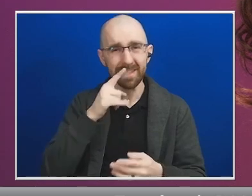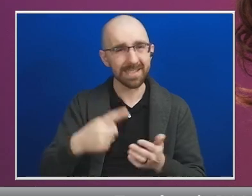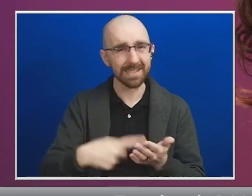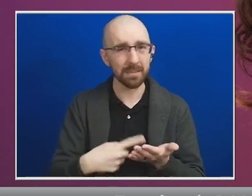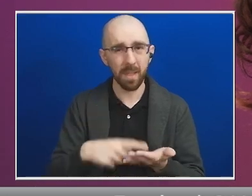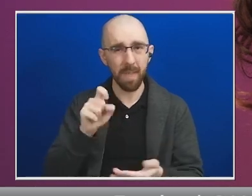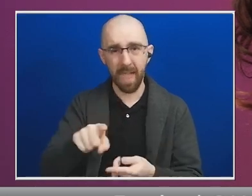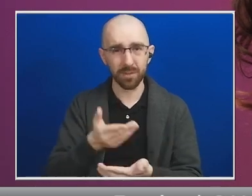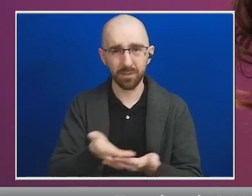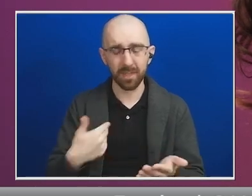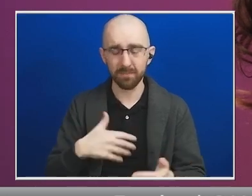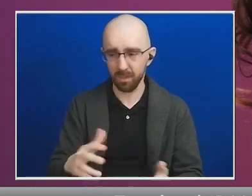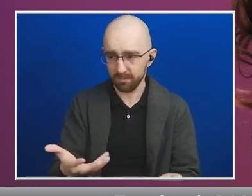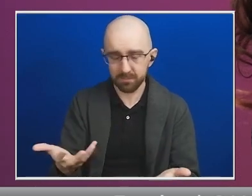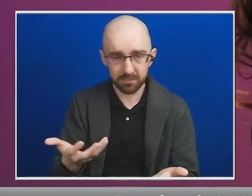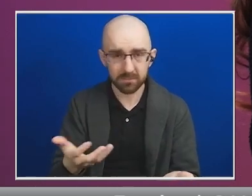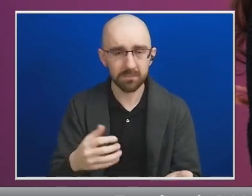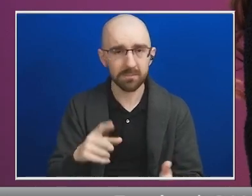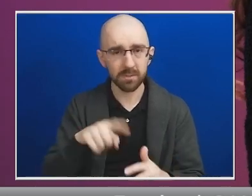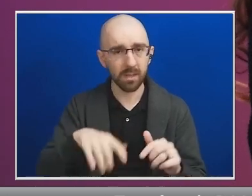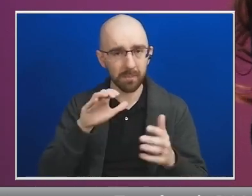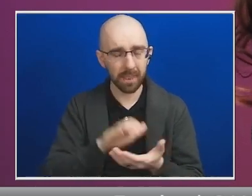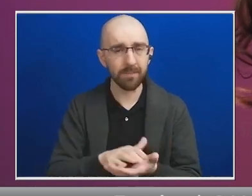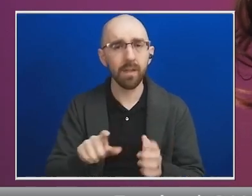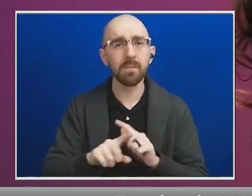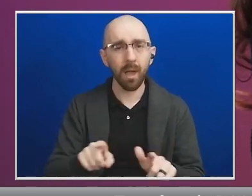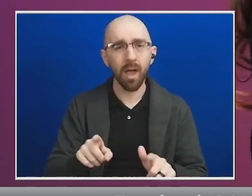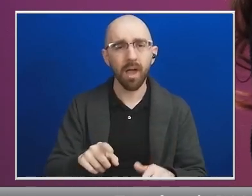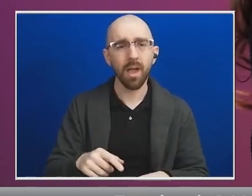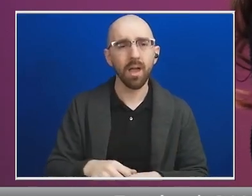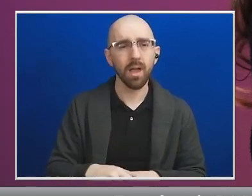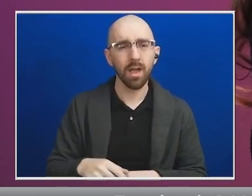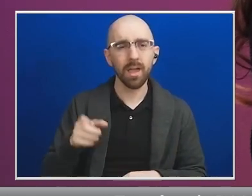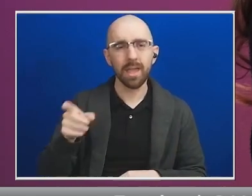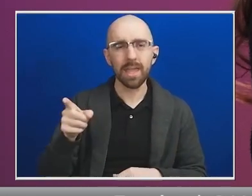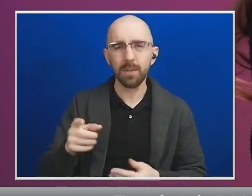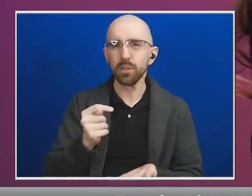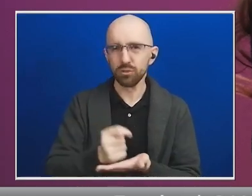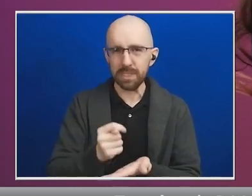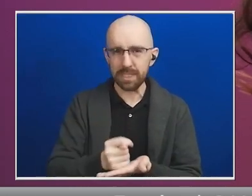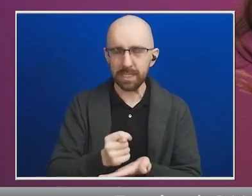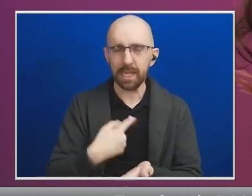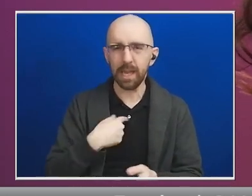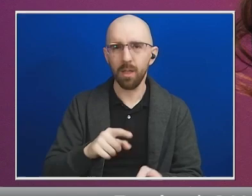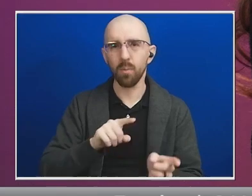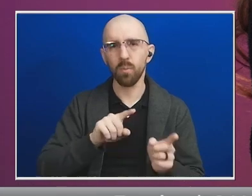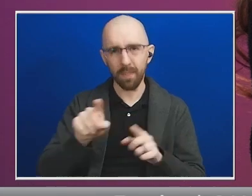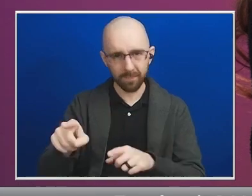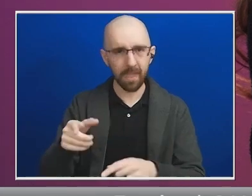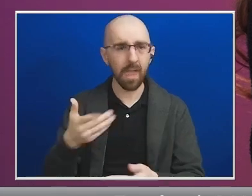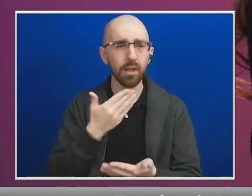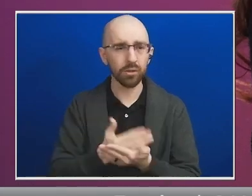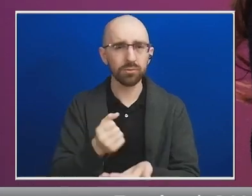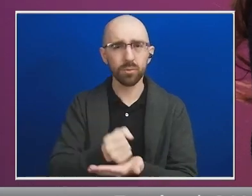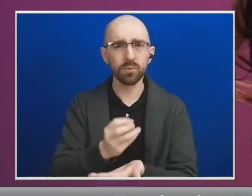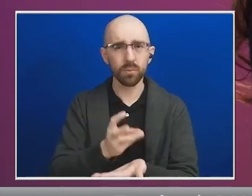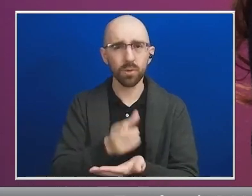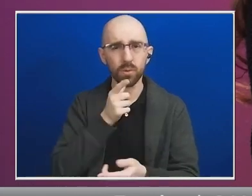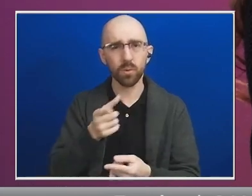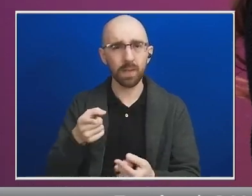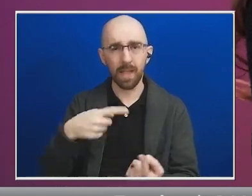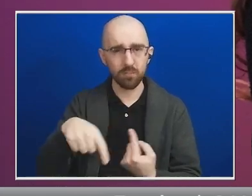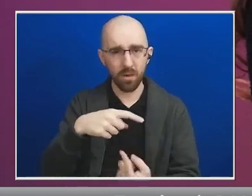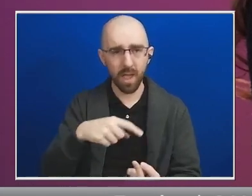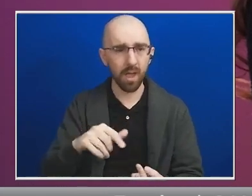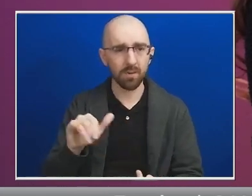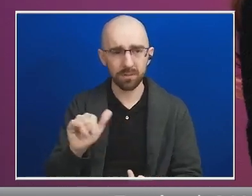think after that, and he was being treated, and I went there and had a great social worker that came around, and I said, oh my gosh, I said, I